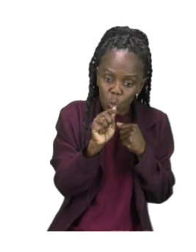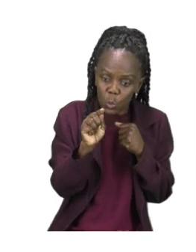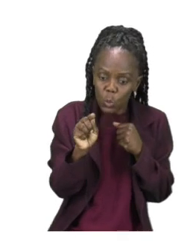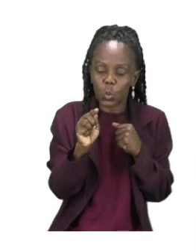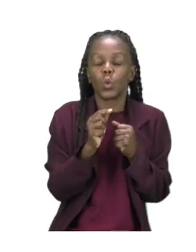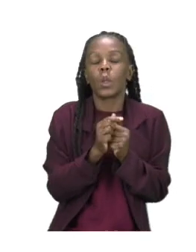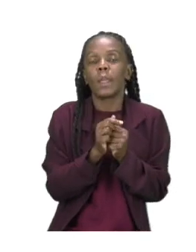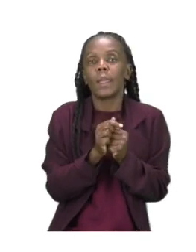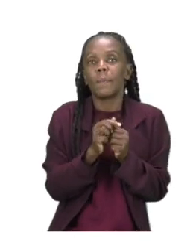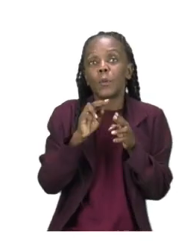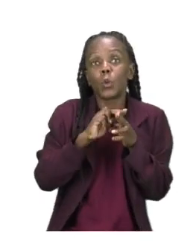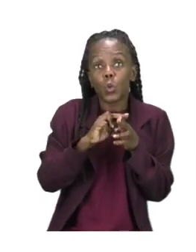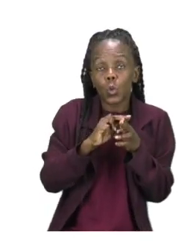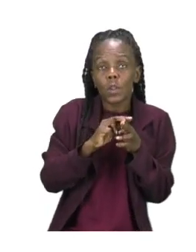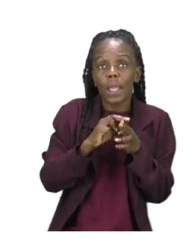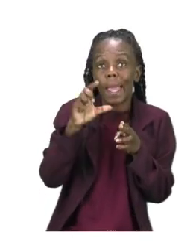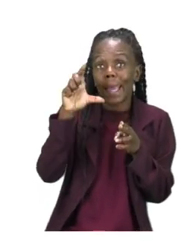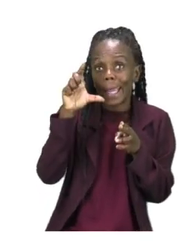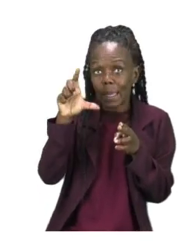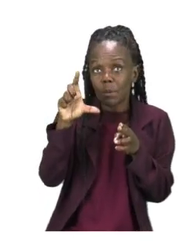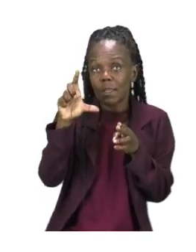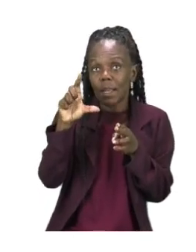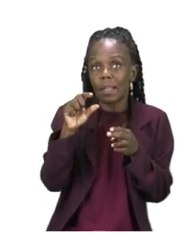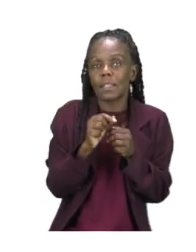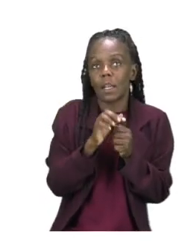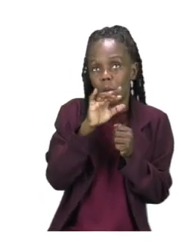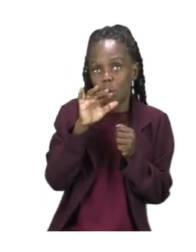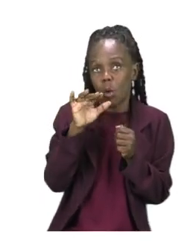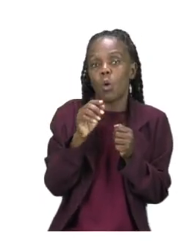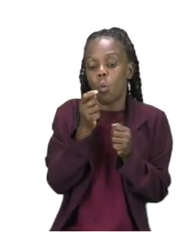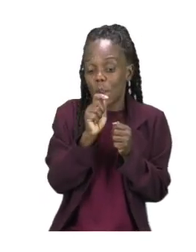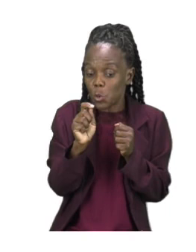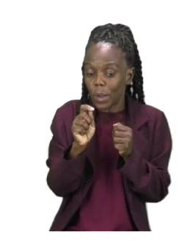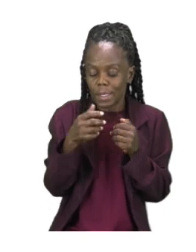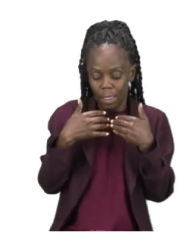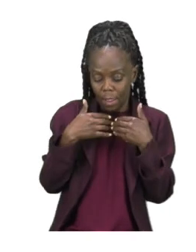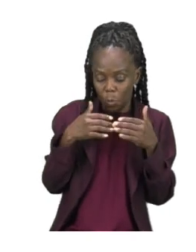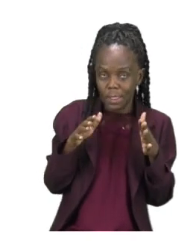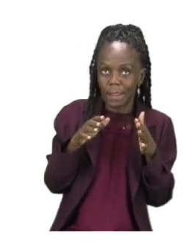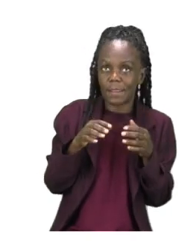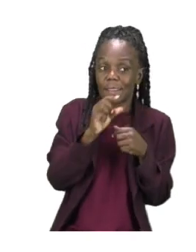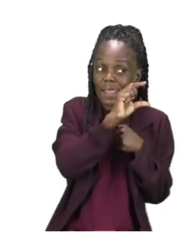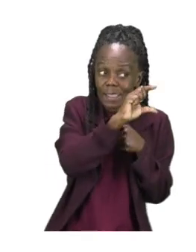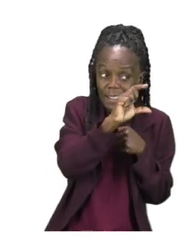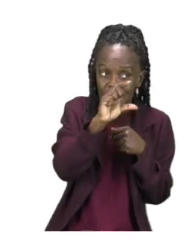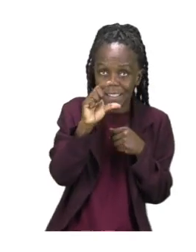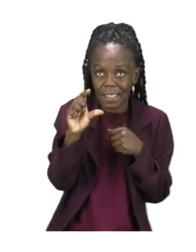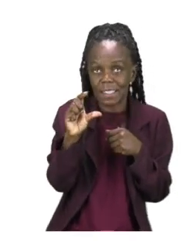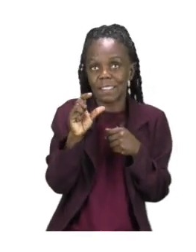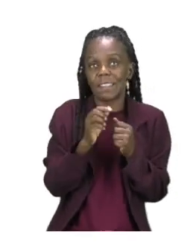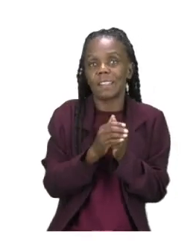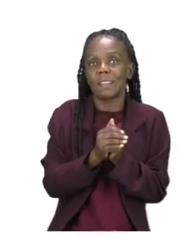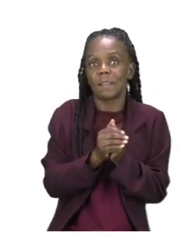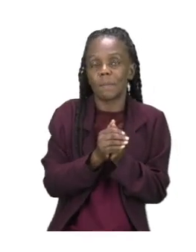capital letter when you're writing that word. Make sure you also take a look at the pictures to help you